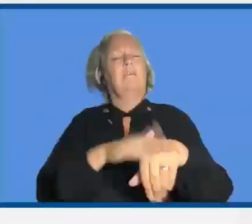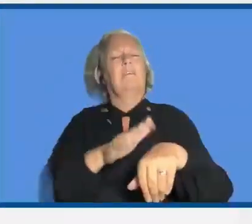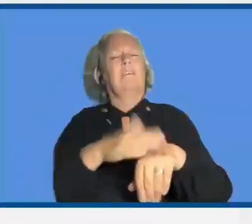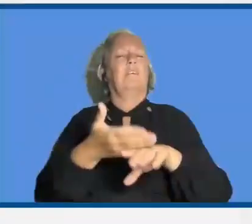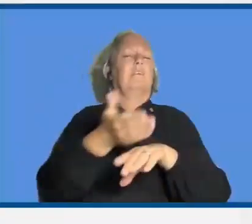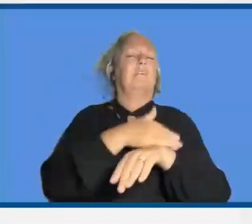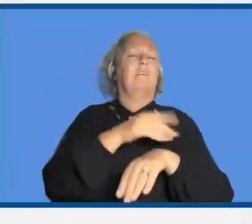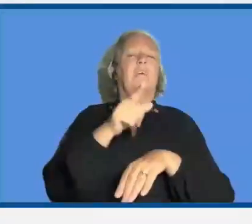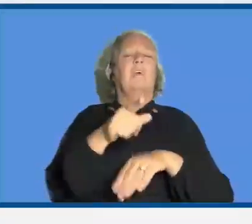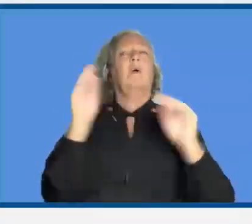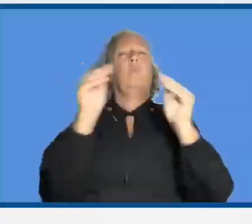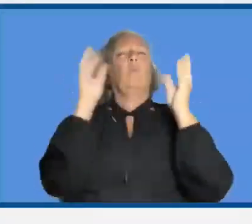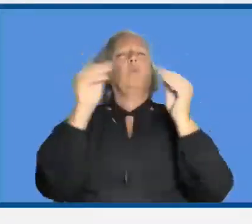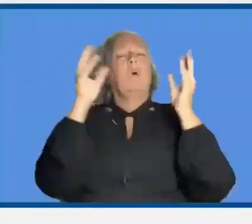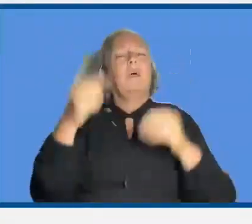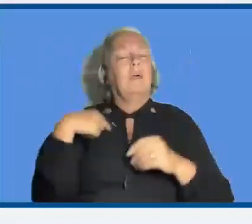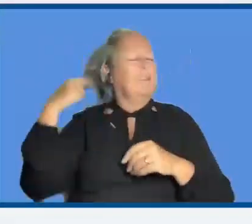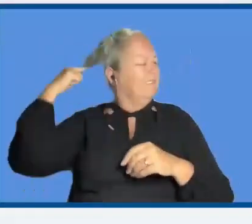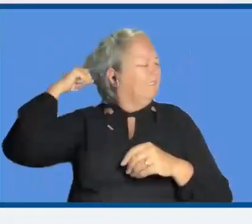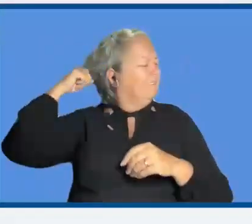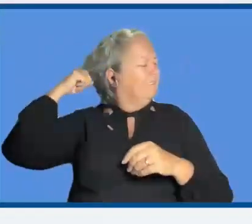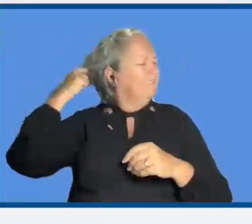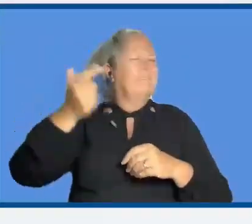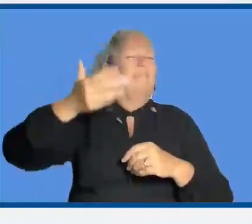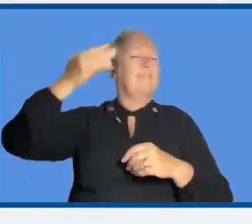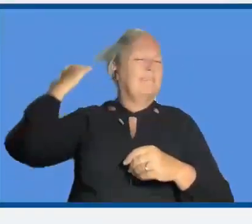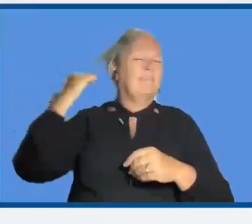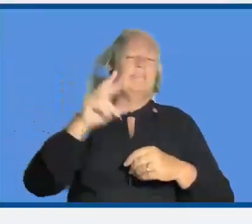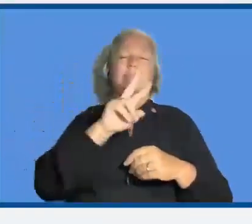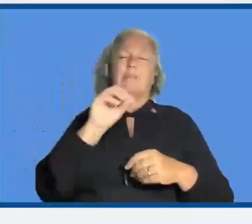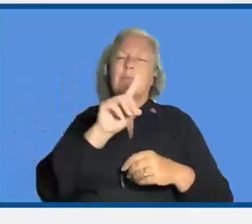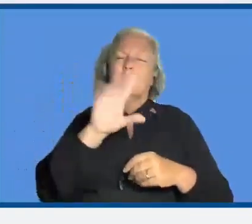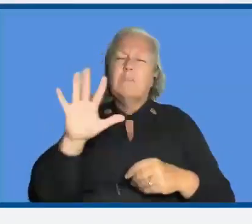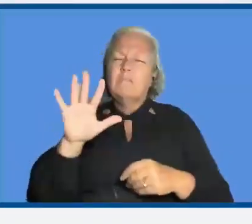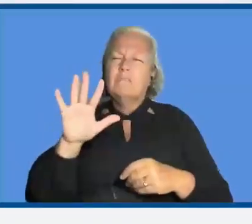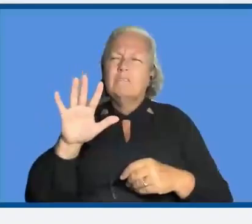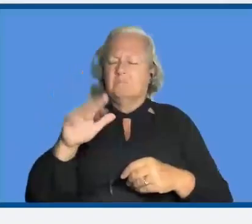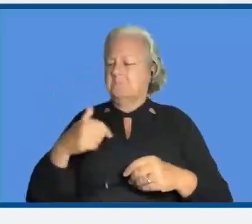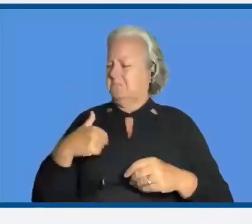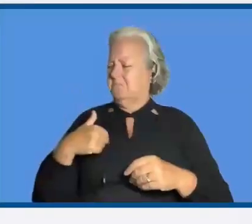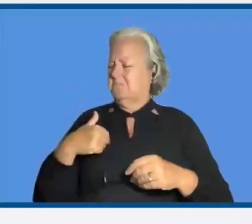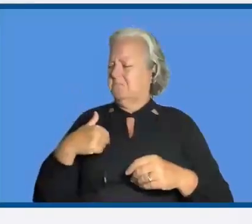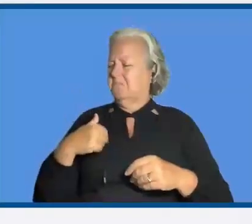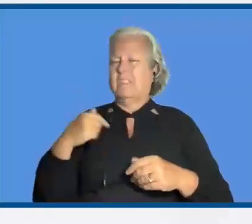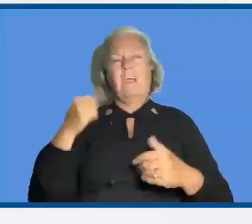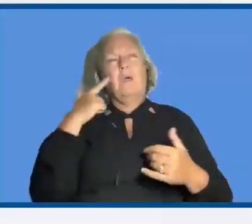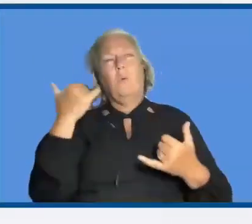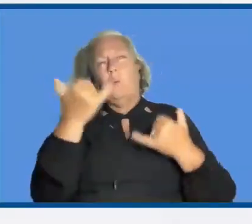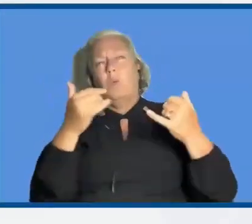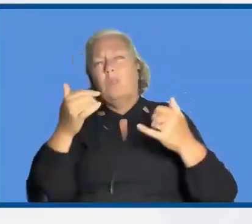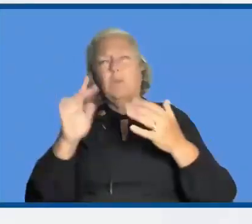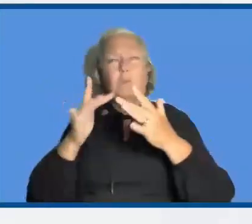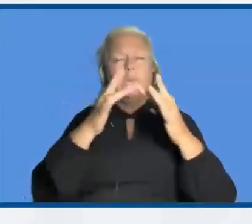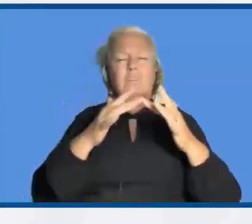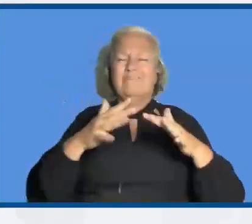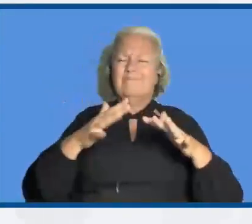in my mind since 2015. And I was thinking in my mind, we don't have good telephone coverage. If an earthquake